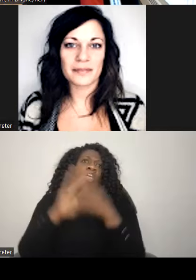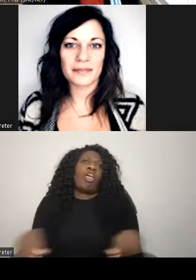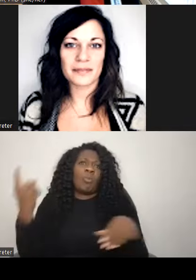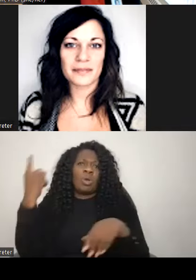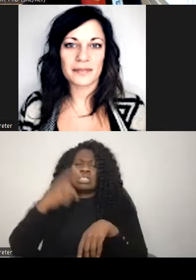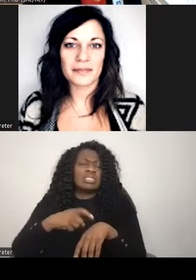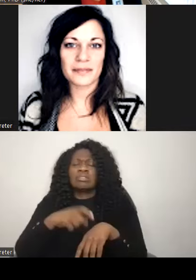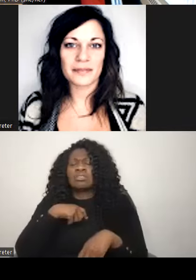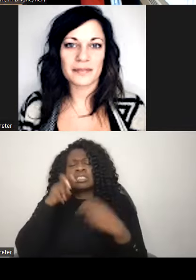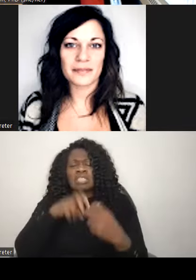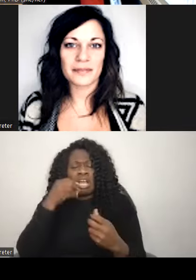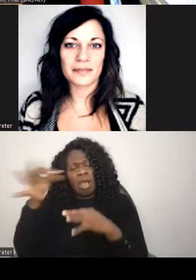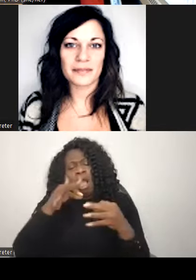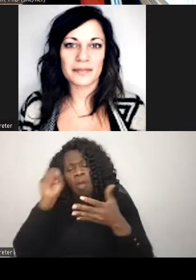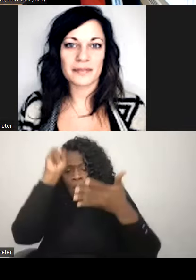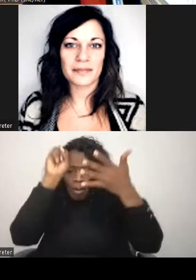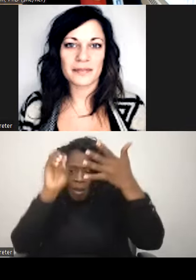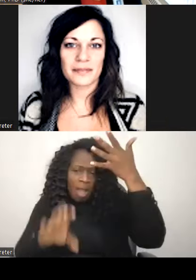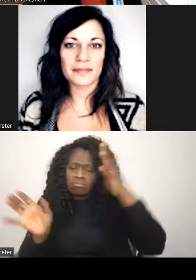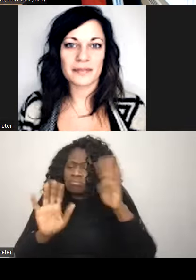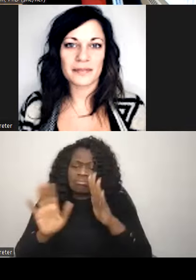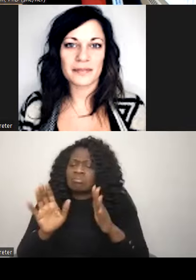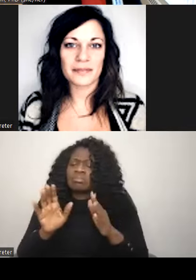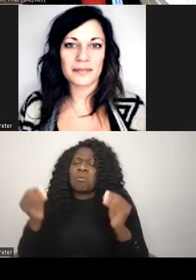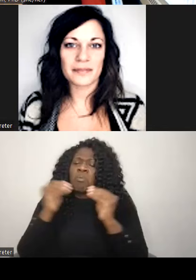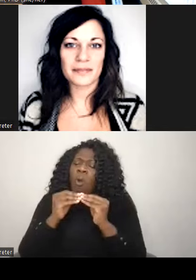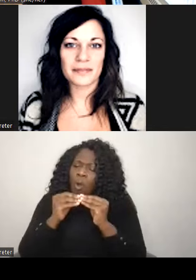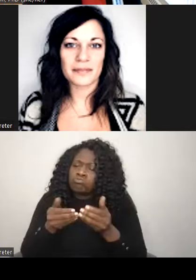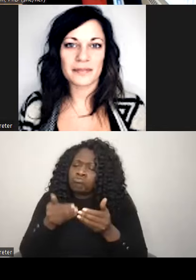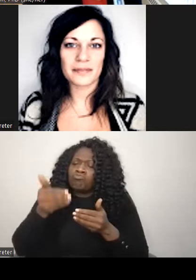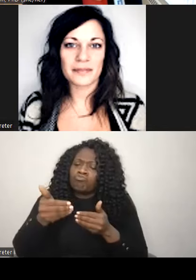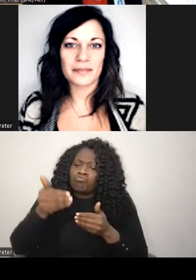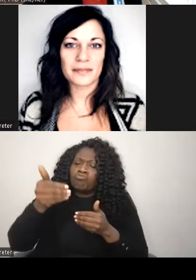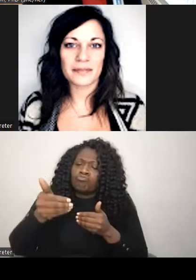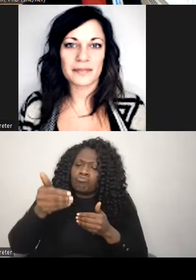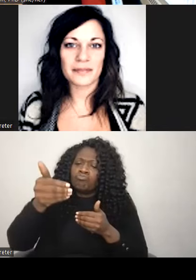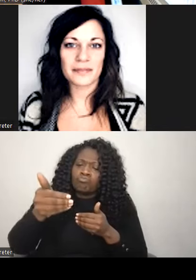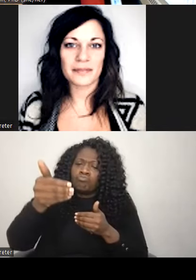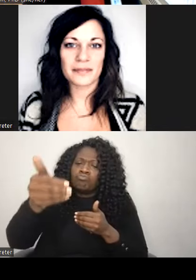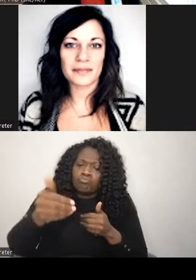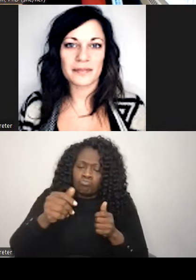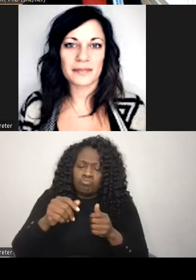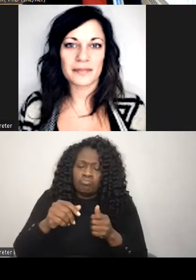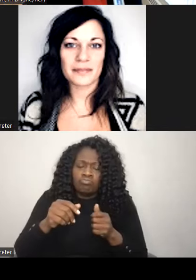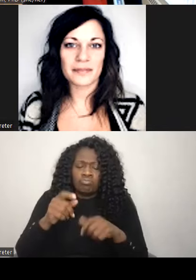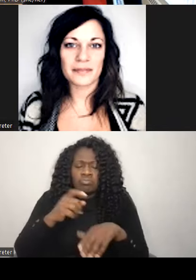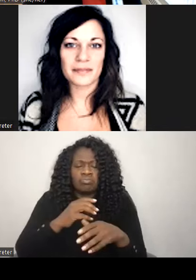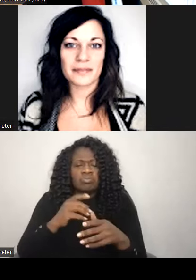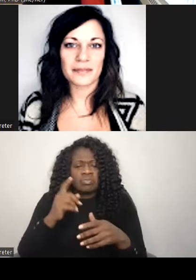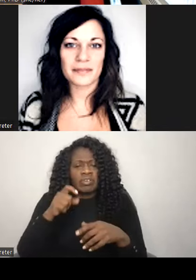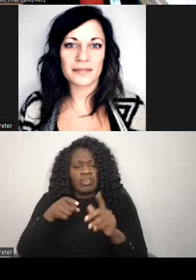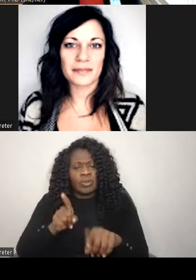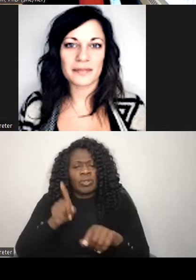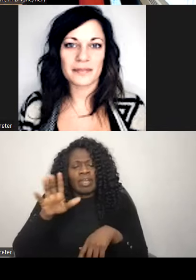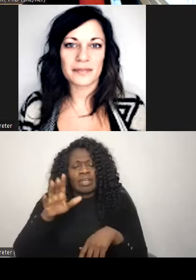sit down and tell you, now here's the diagnosis, as much as it is that you're working up to that language over the course of their childhood and